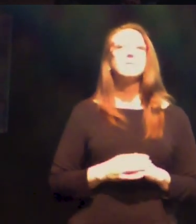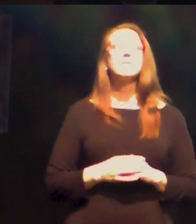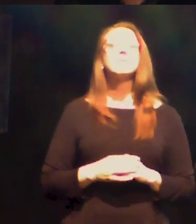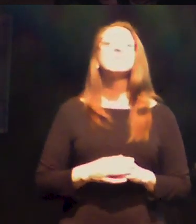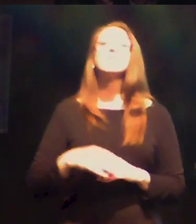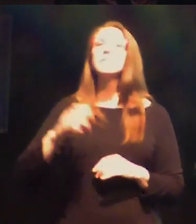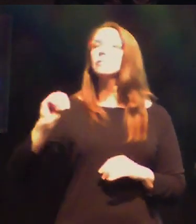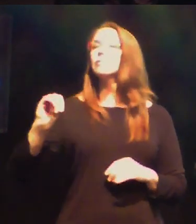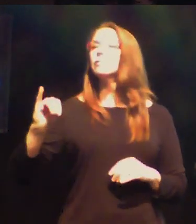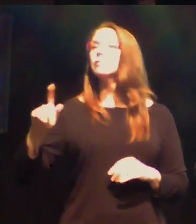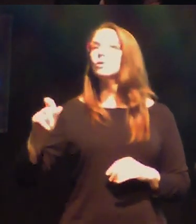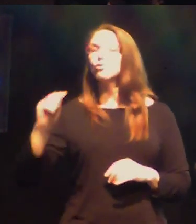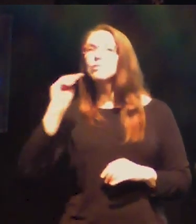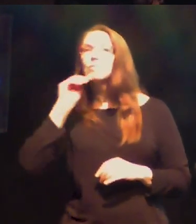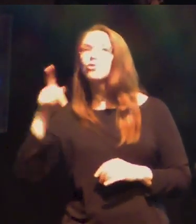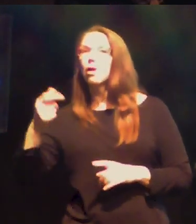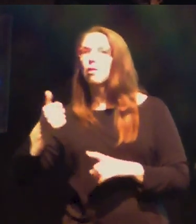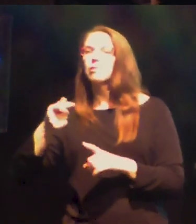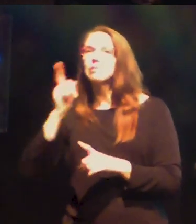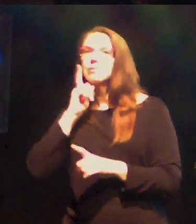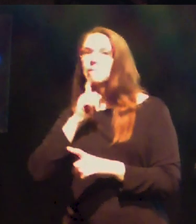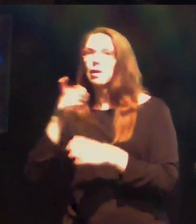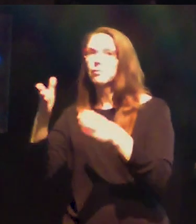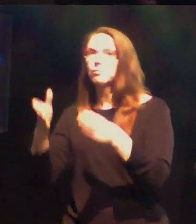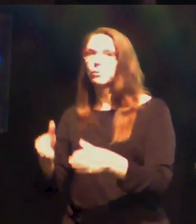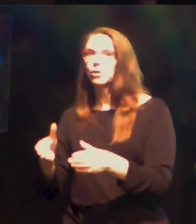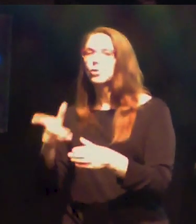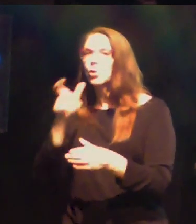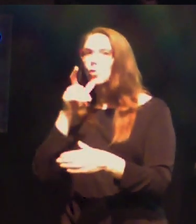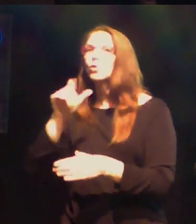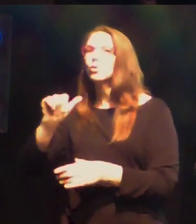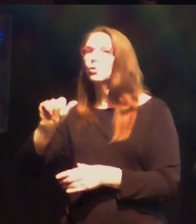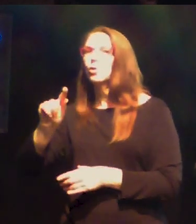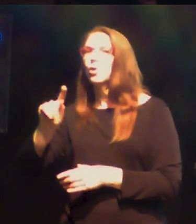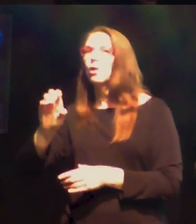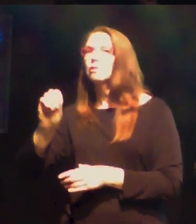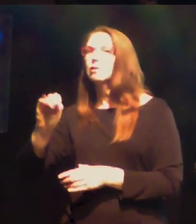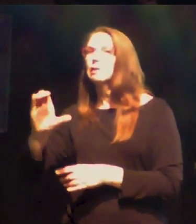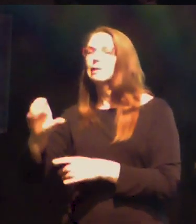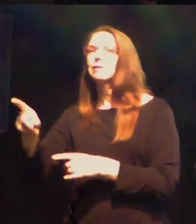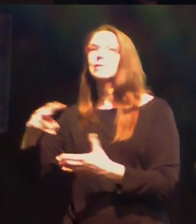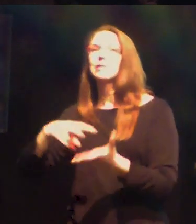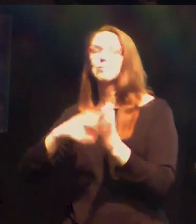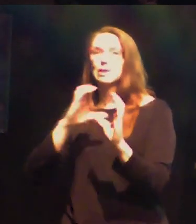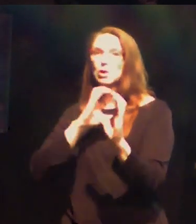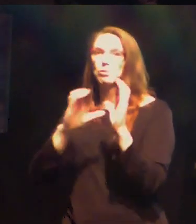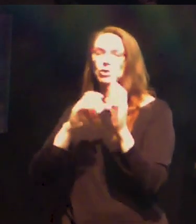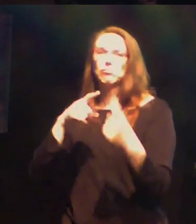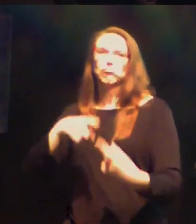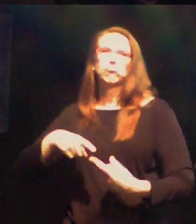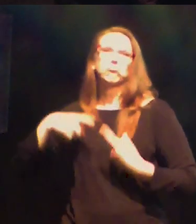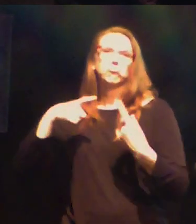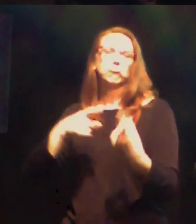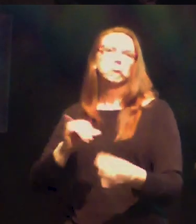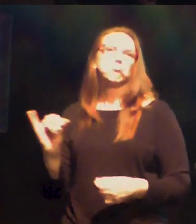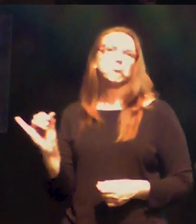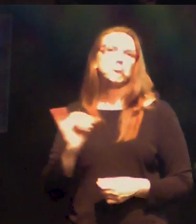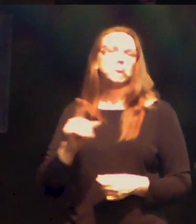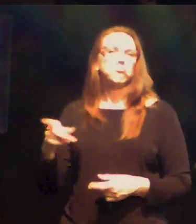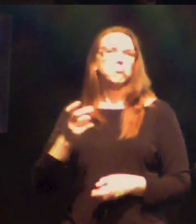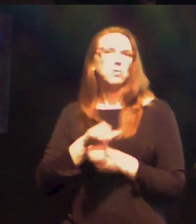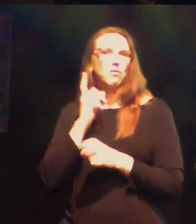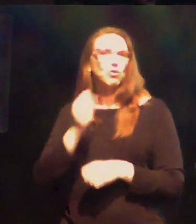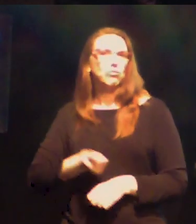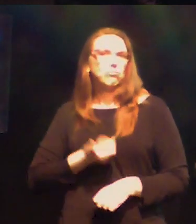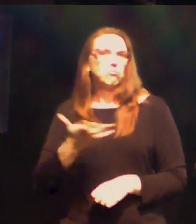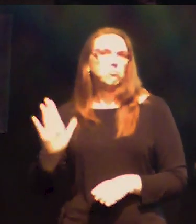that Michelle as a person is a deaf person who has autism, which means that communication is difficult. It's very hard to express